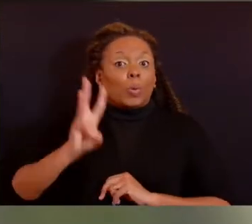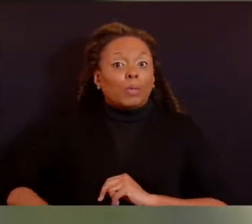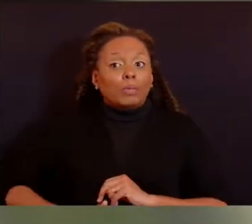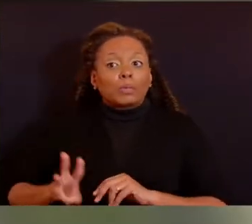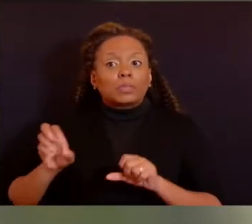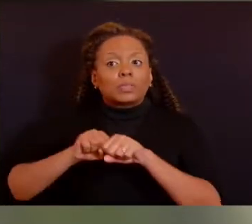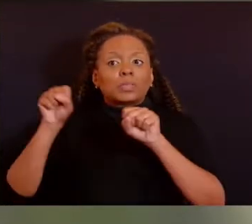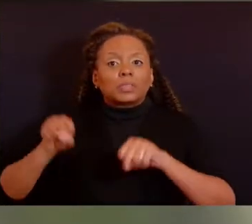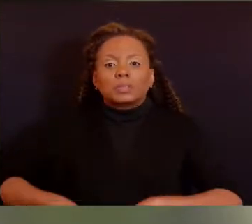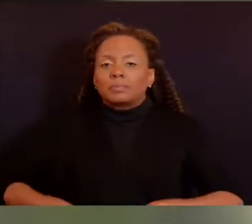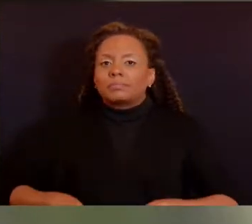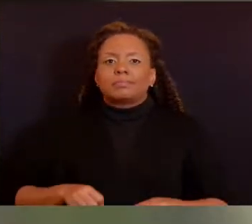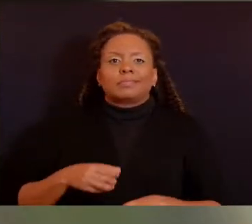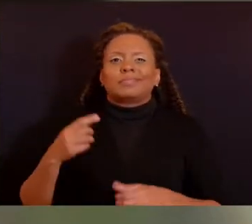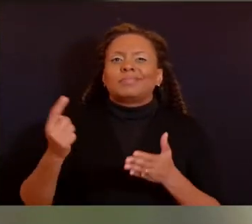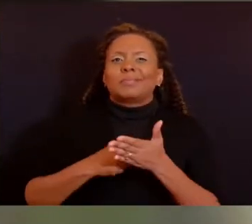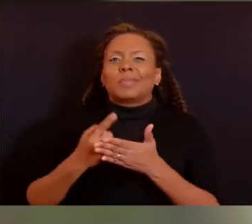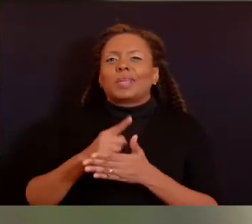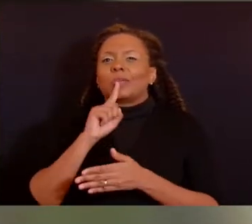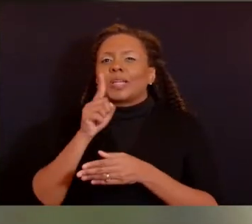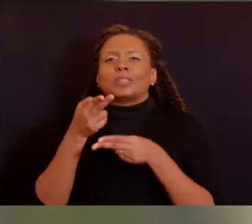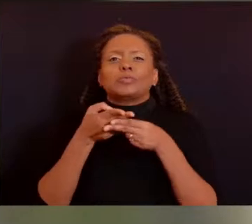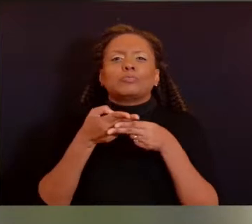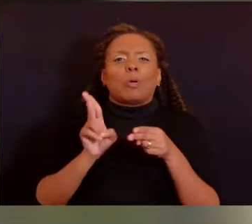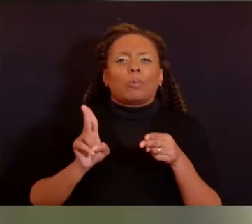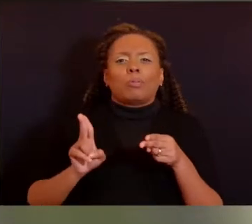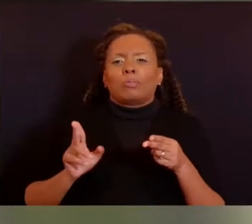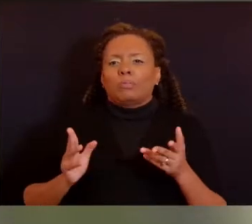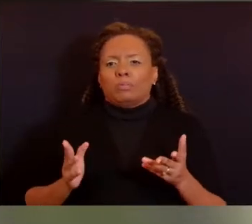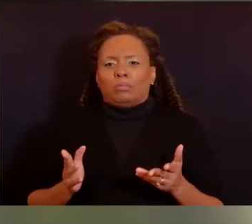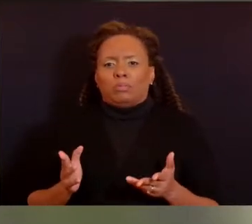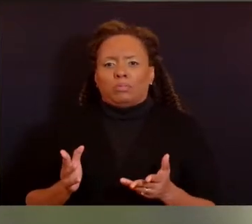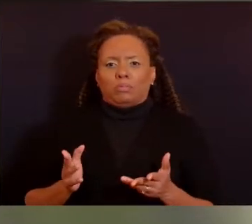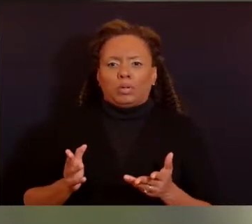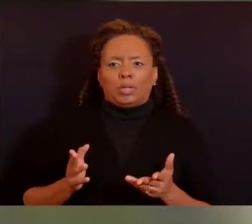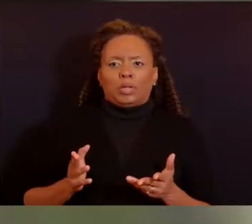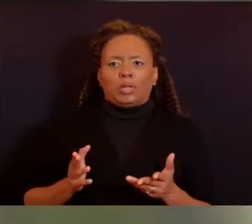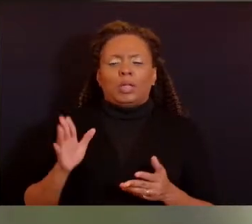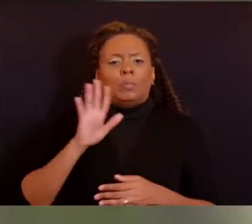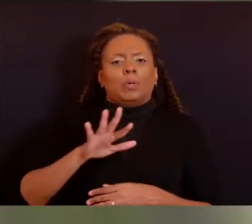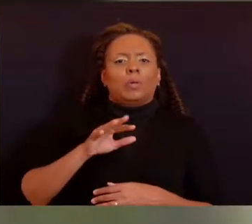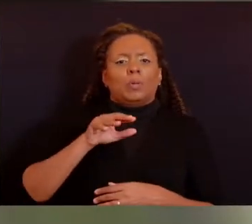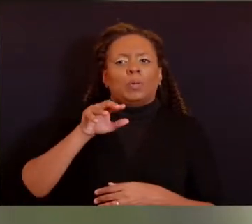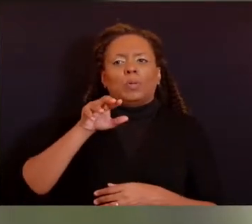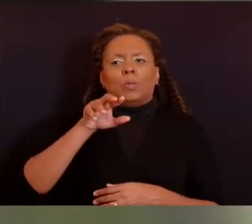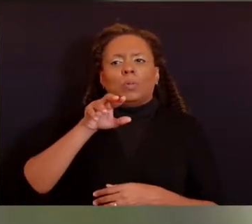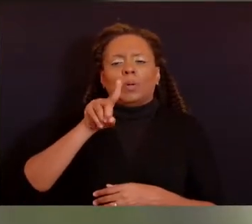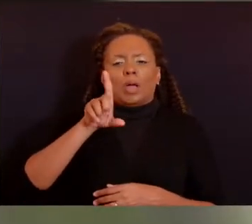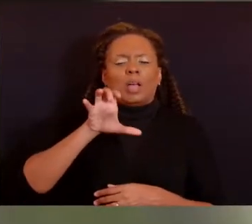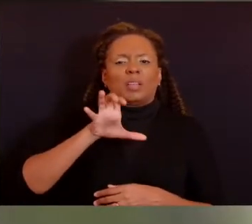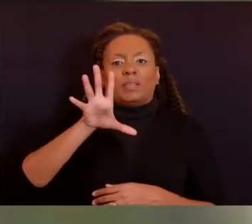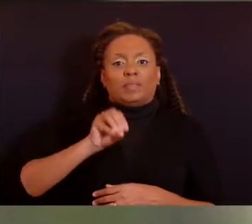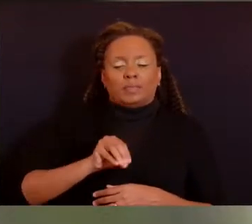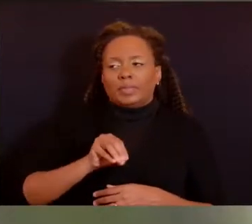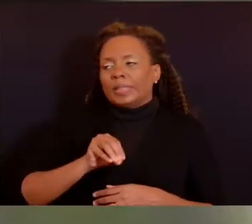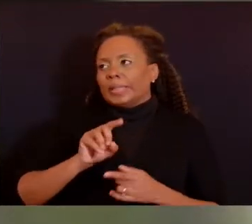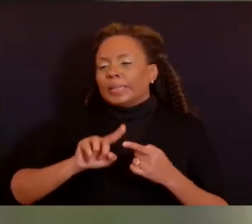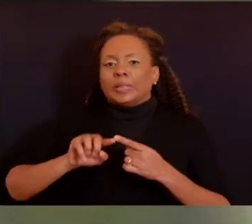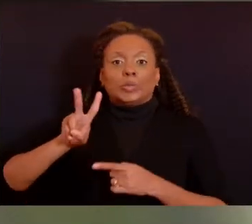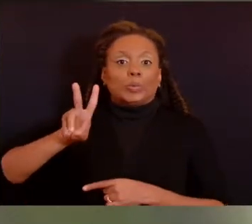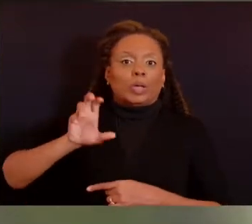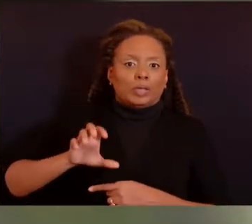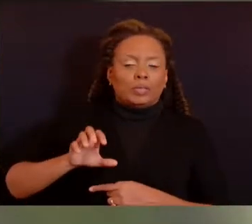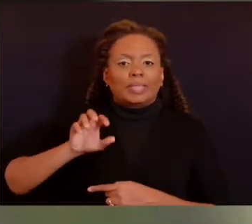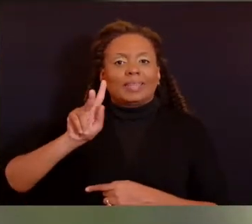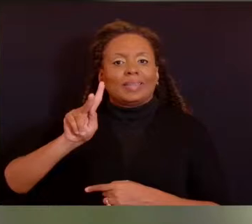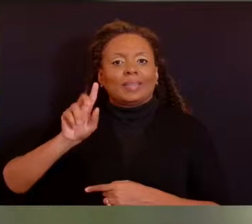time, they're very short-lived. And its distance at the time was 150 to 200 kilometers away to our east-northeast or